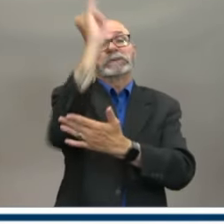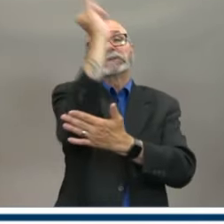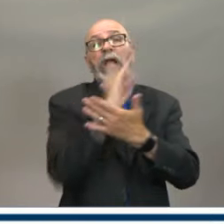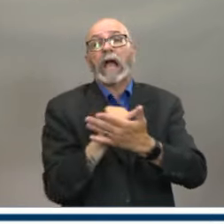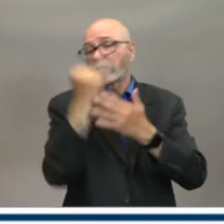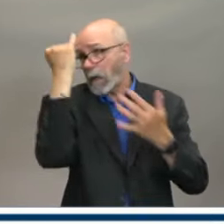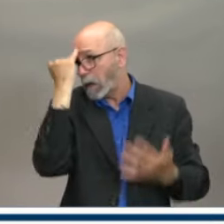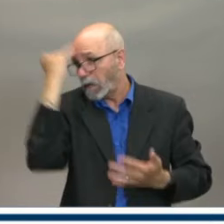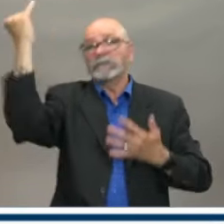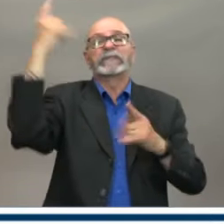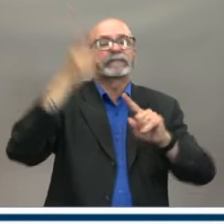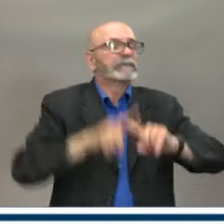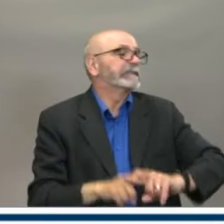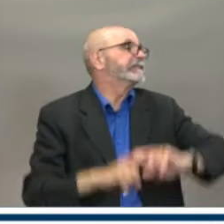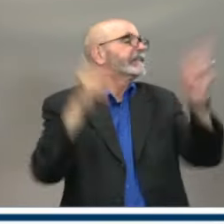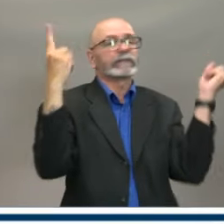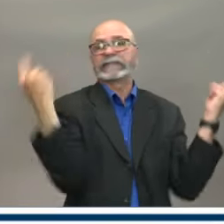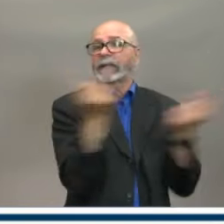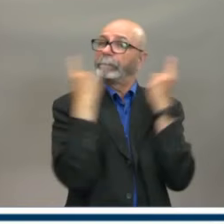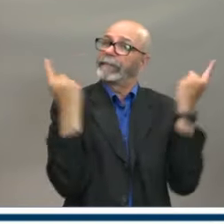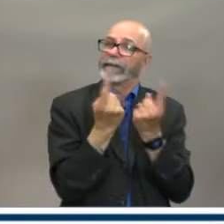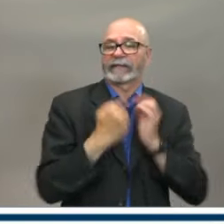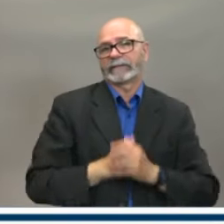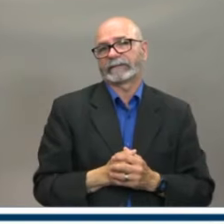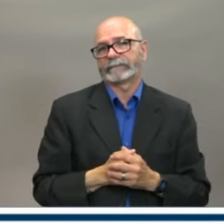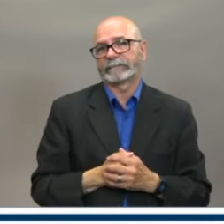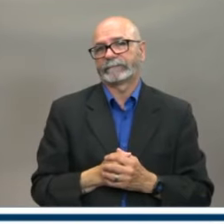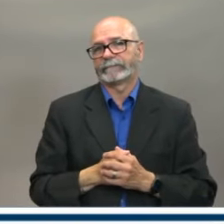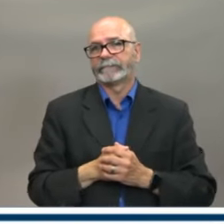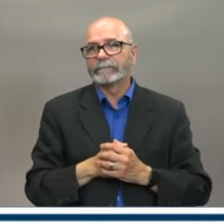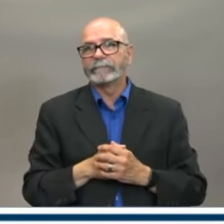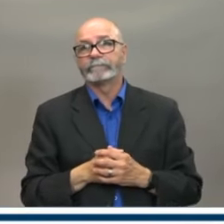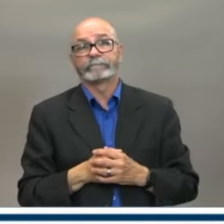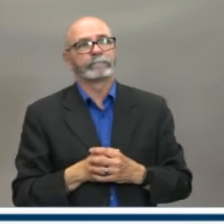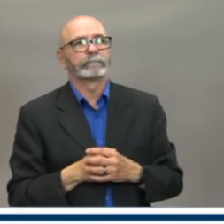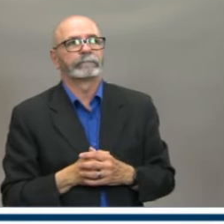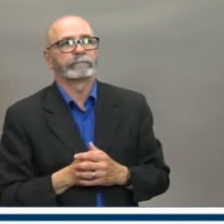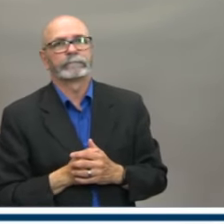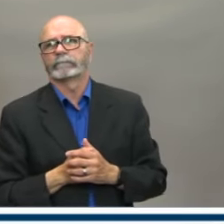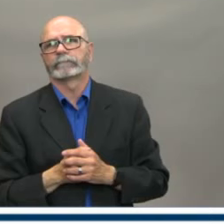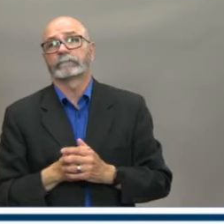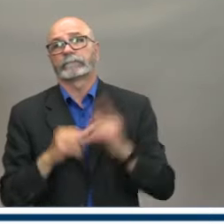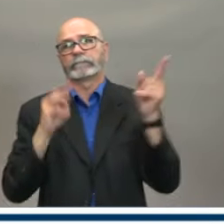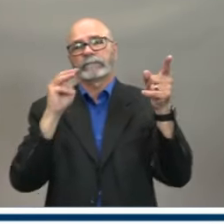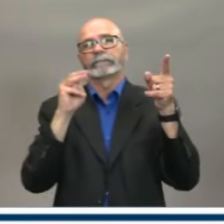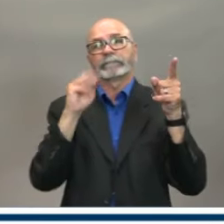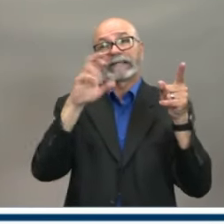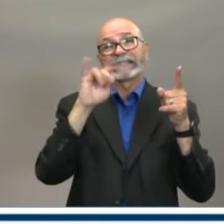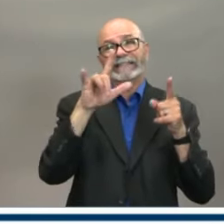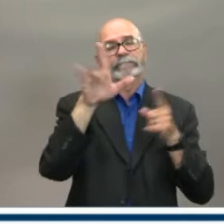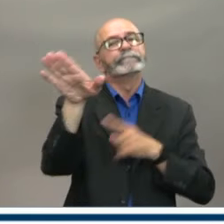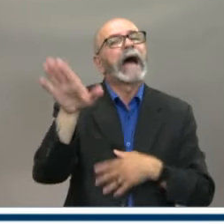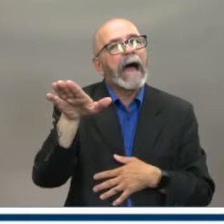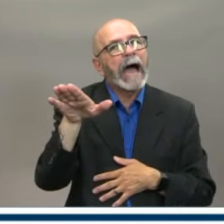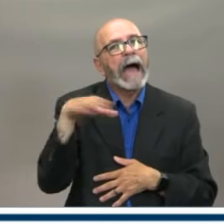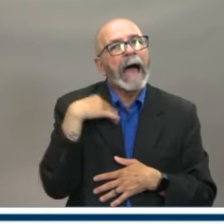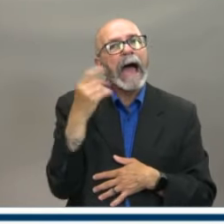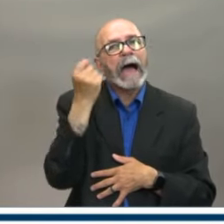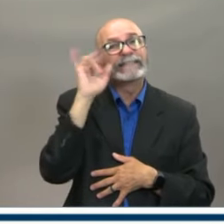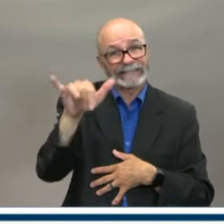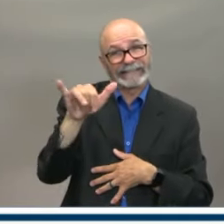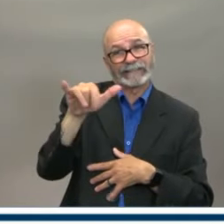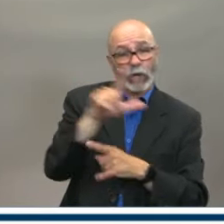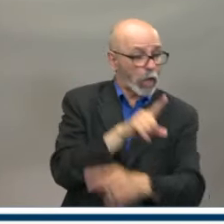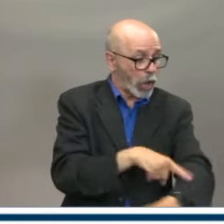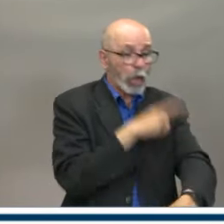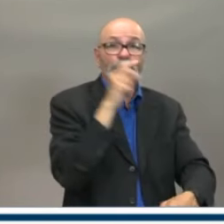colleagues was that it would be longer for the restrictions to come off of long-term care facilities. So we may be a little bit longer before